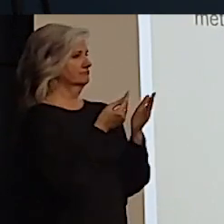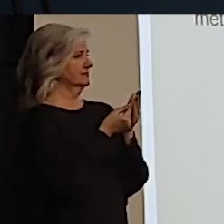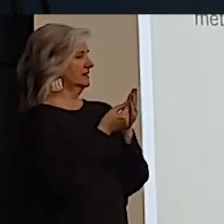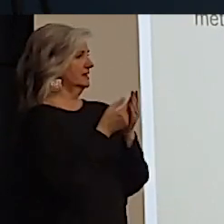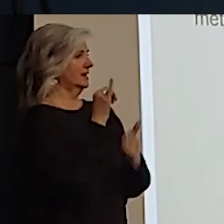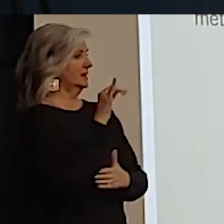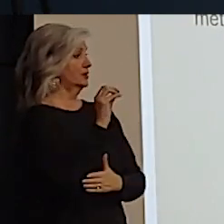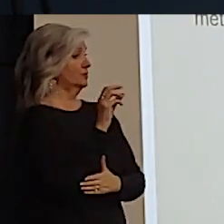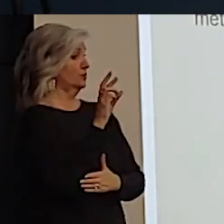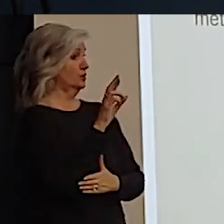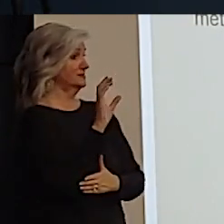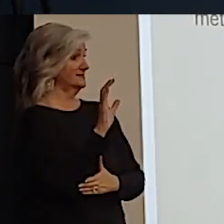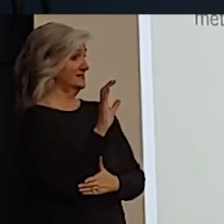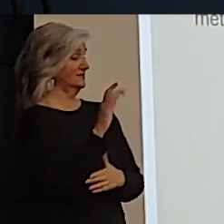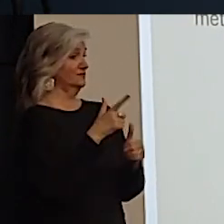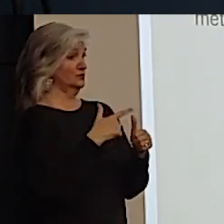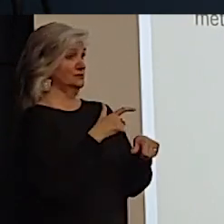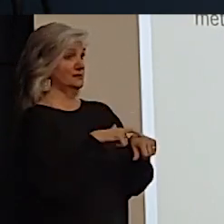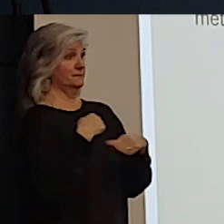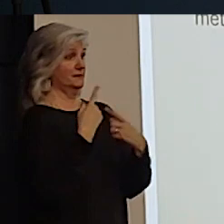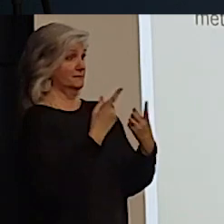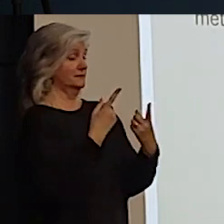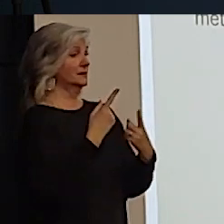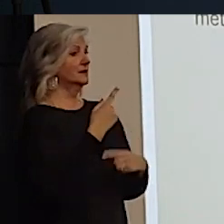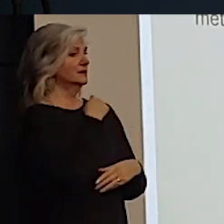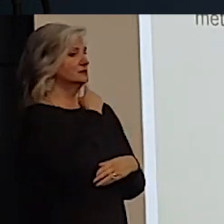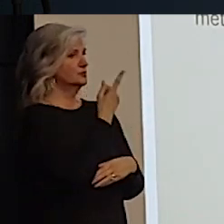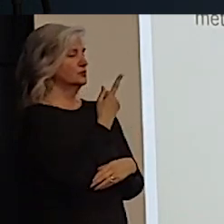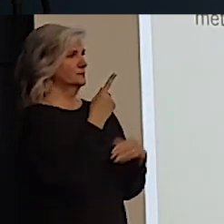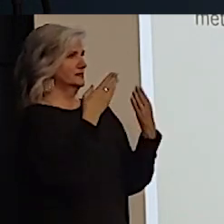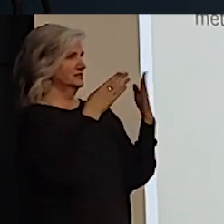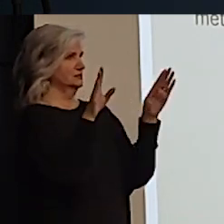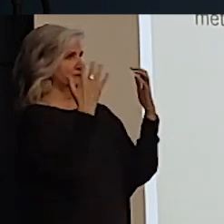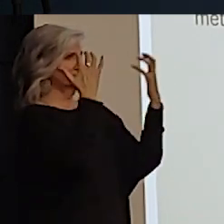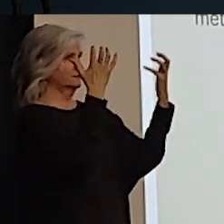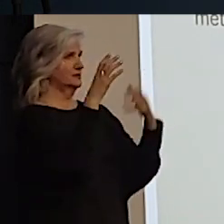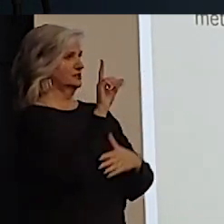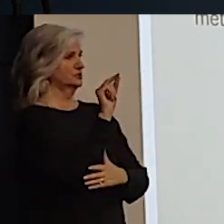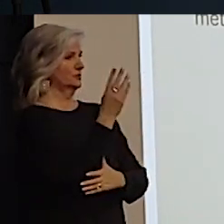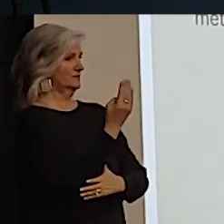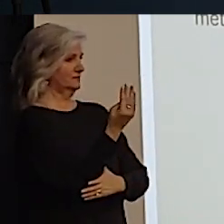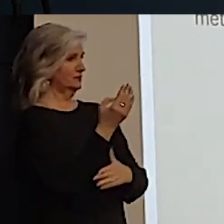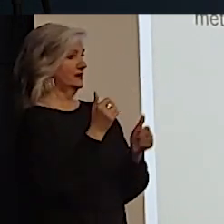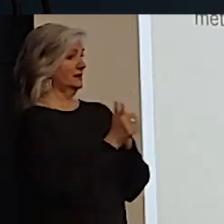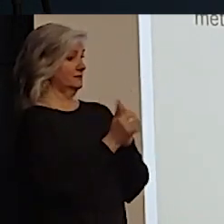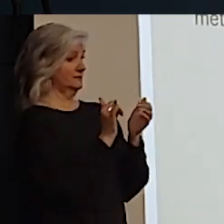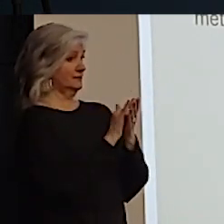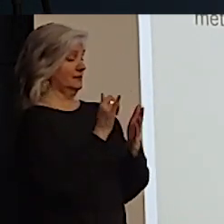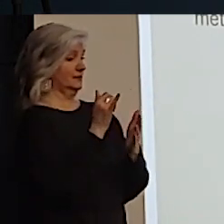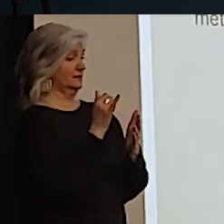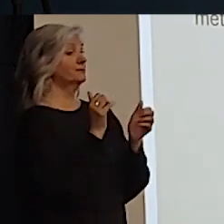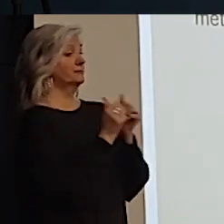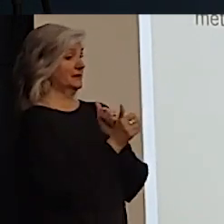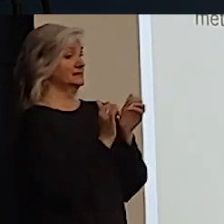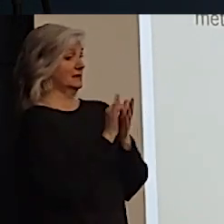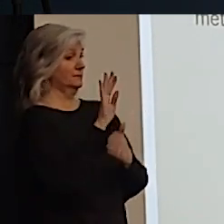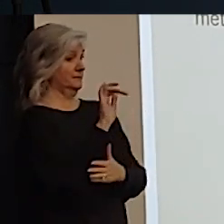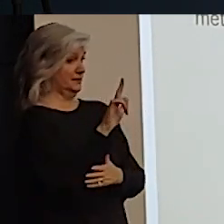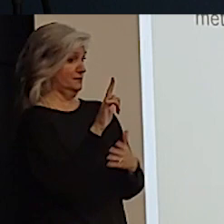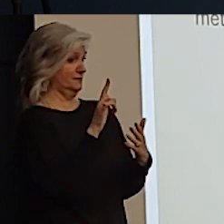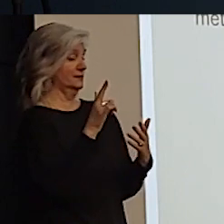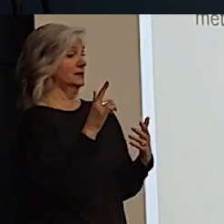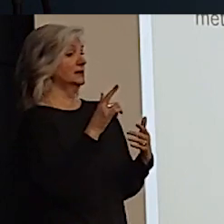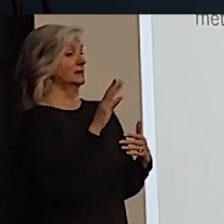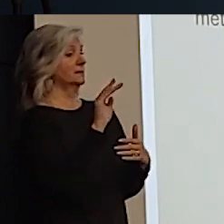IURC told Summer Study Committee at the General Assembly in 2014 after the bill has passed, that because of